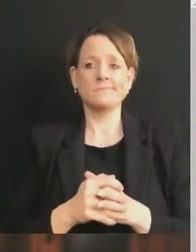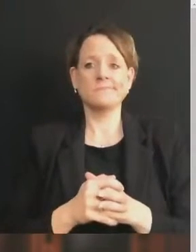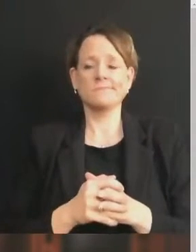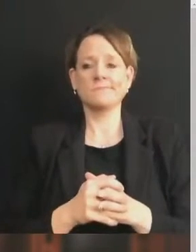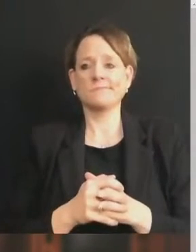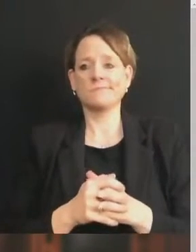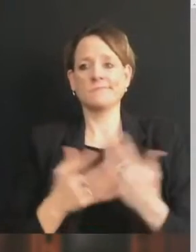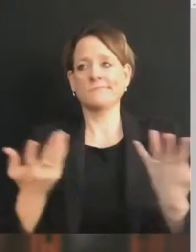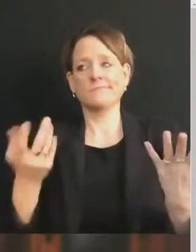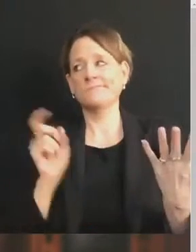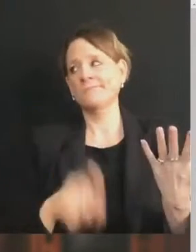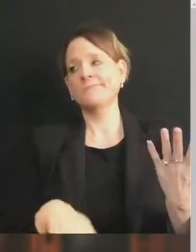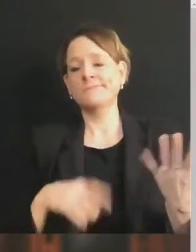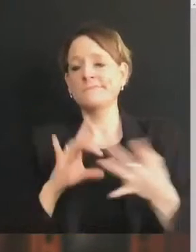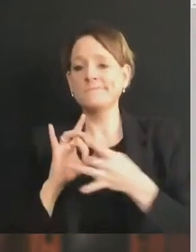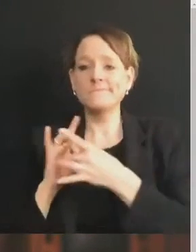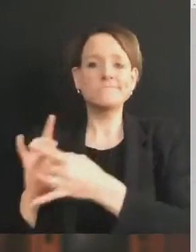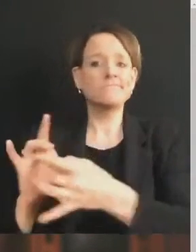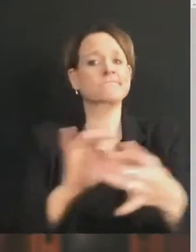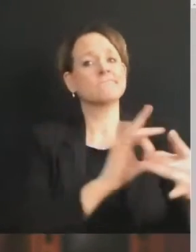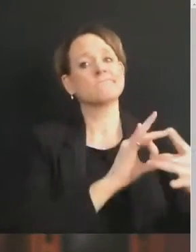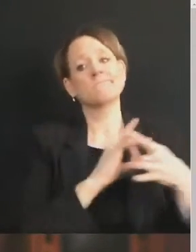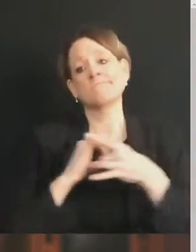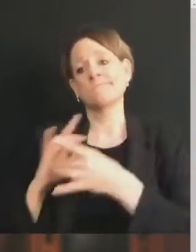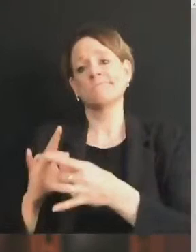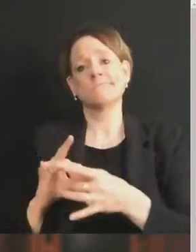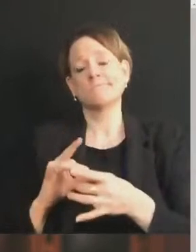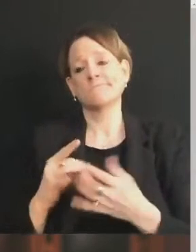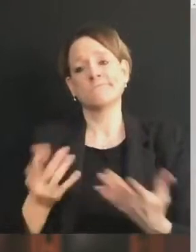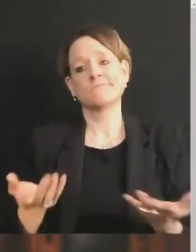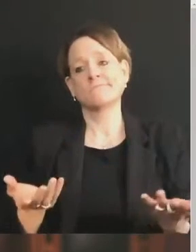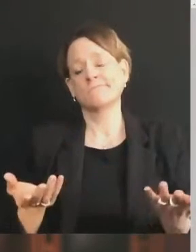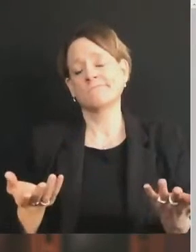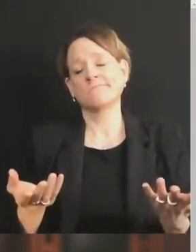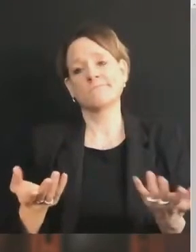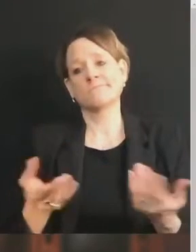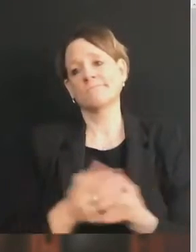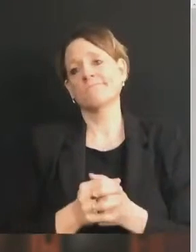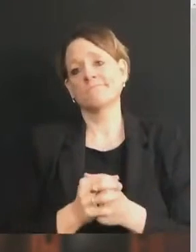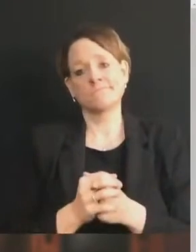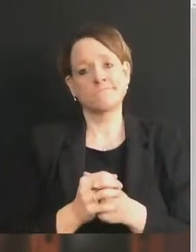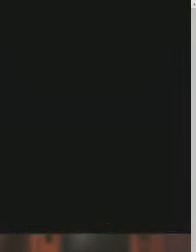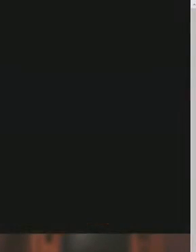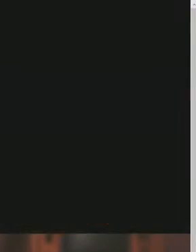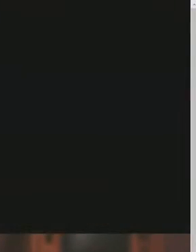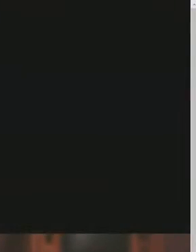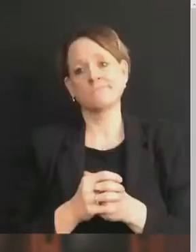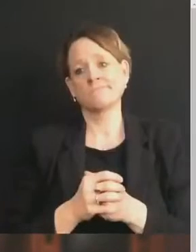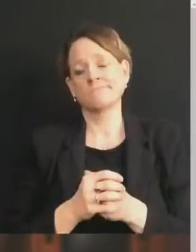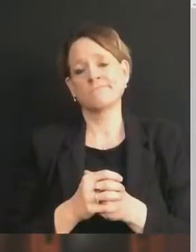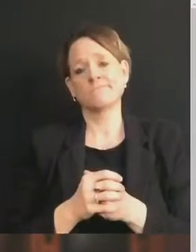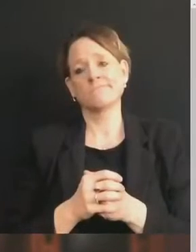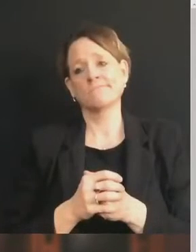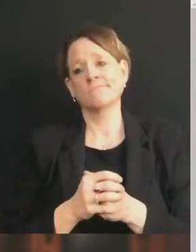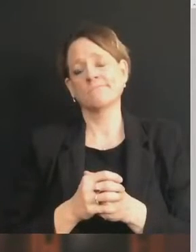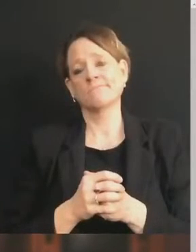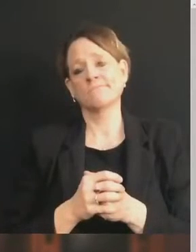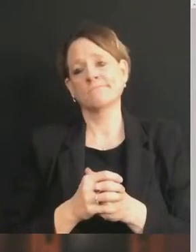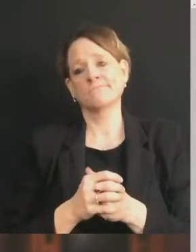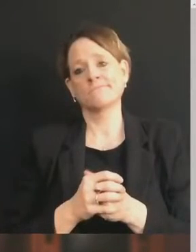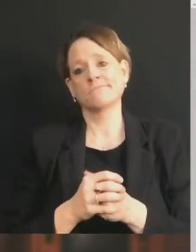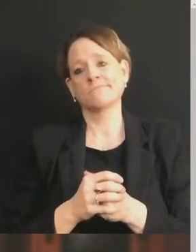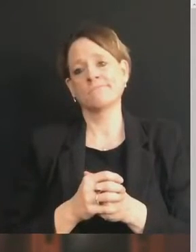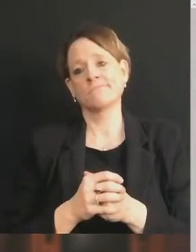and do the work we need to do as a state to stop the spread. And whether it's yesterday, last week, tomorrow, next